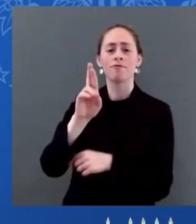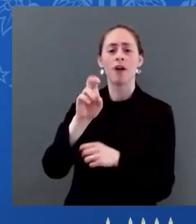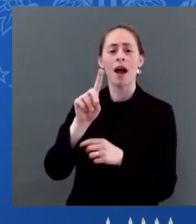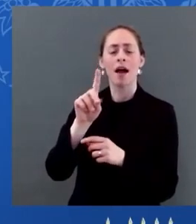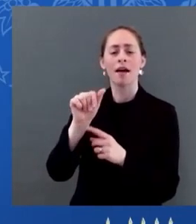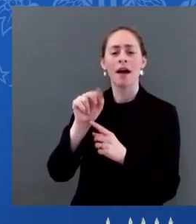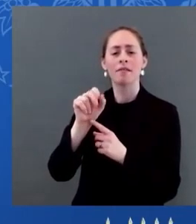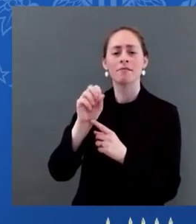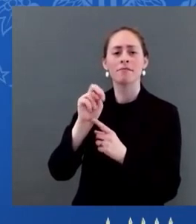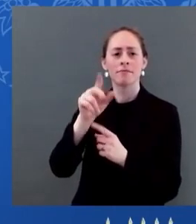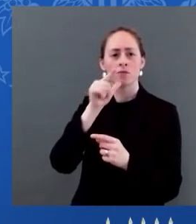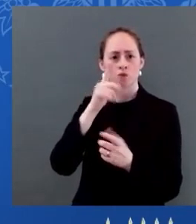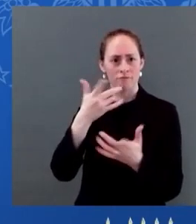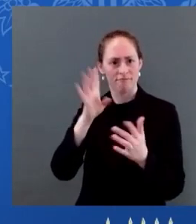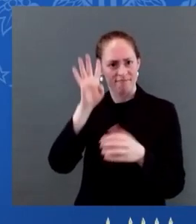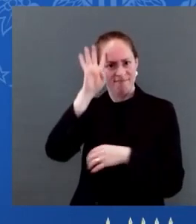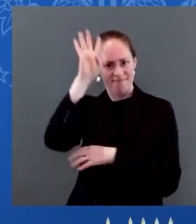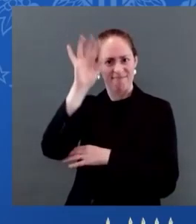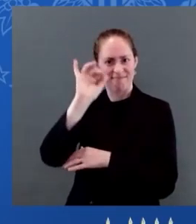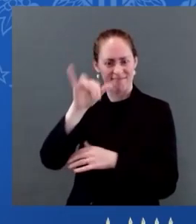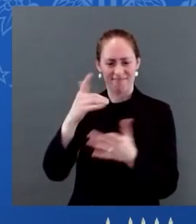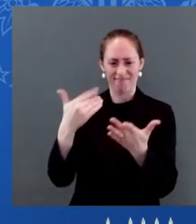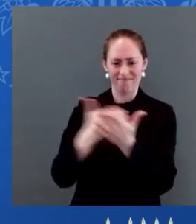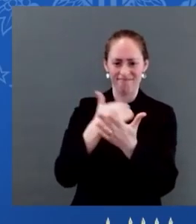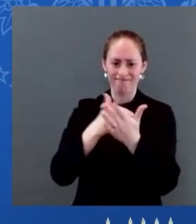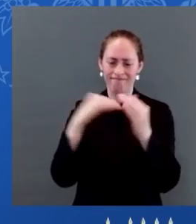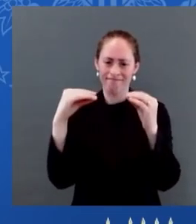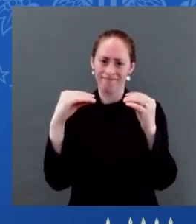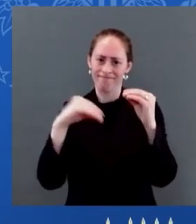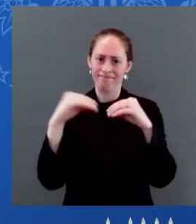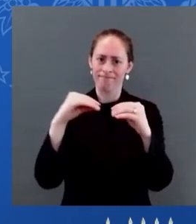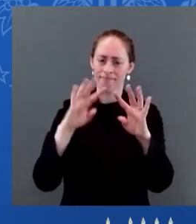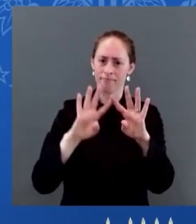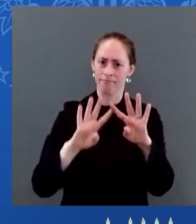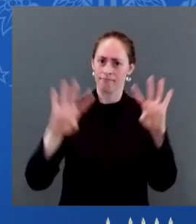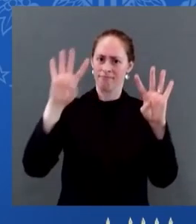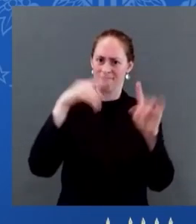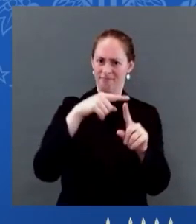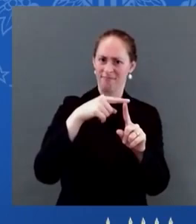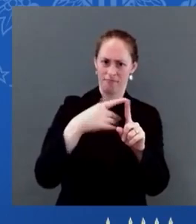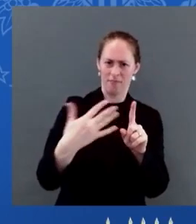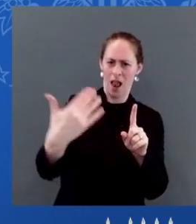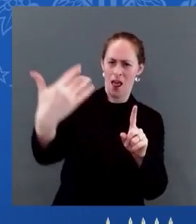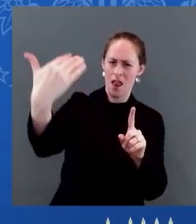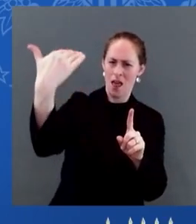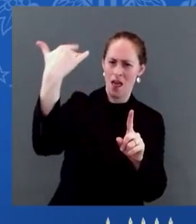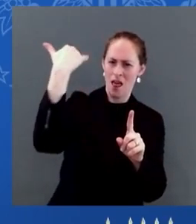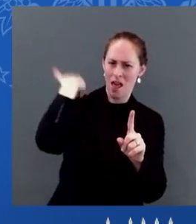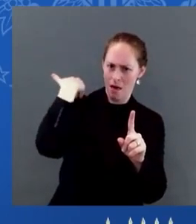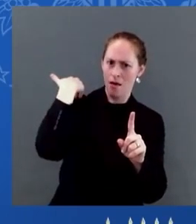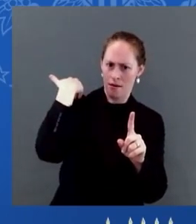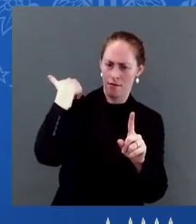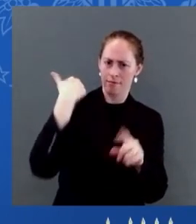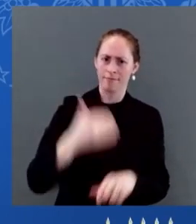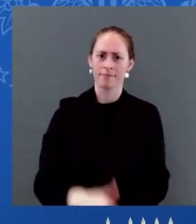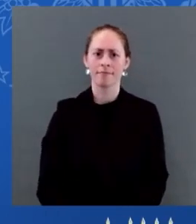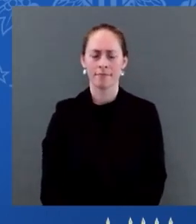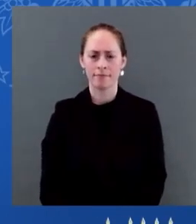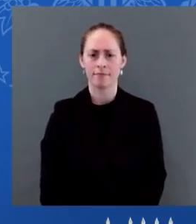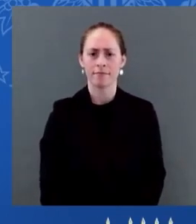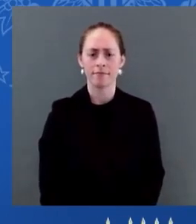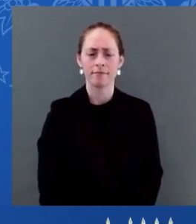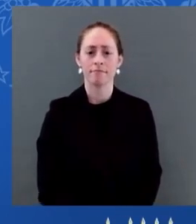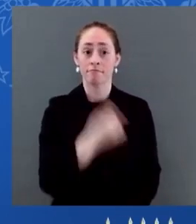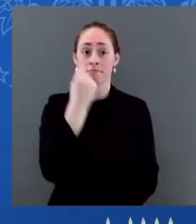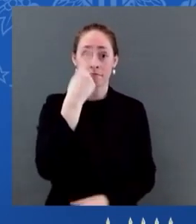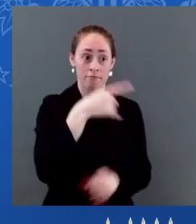II. A miracle, but one shadowed by darkness as his younger brother didn't make it out, killed in the concentration